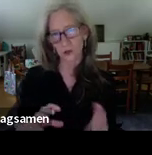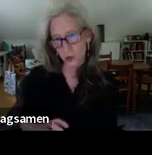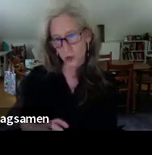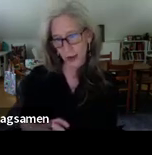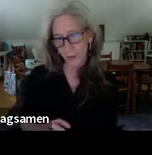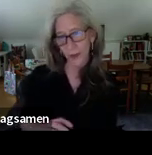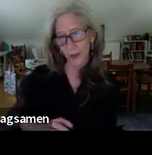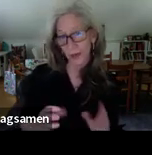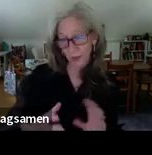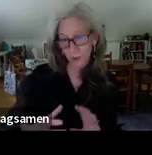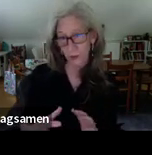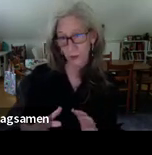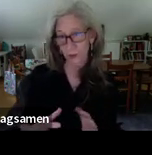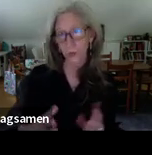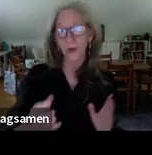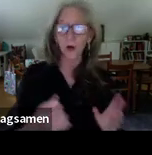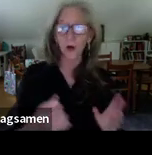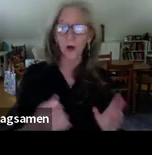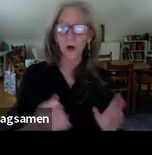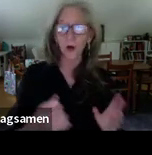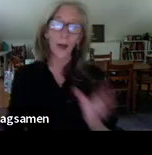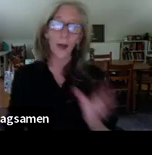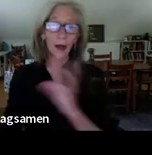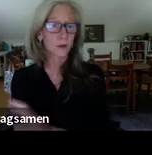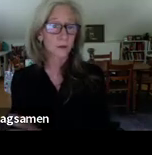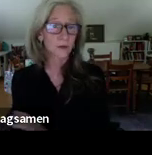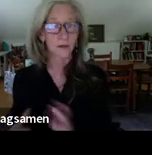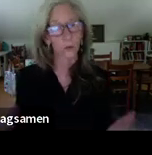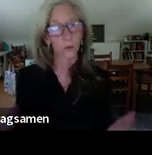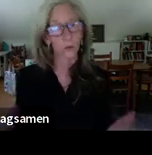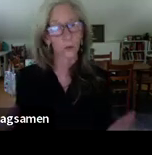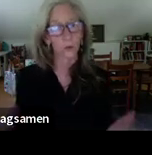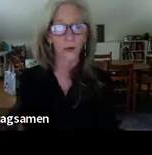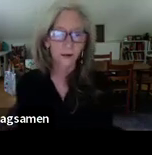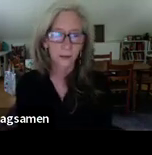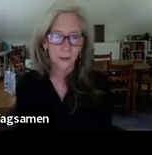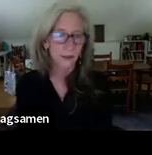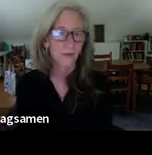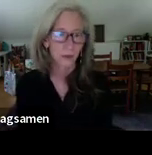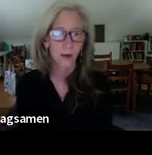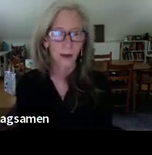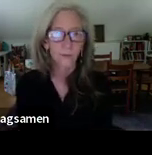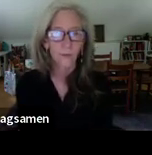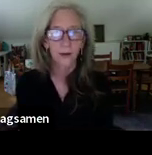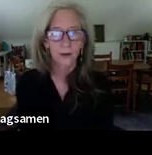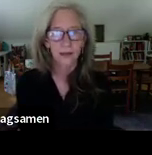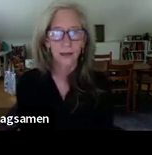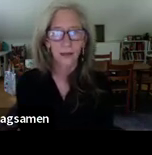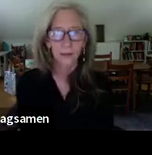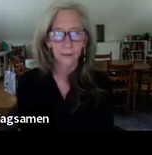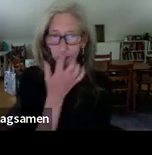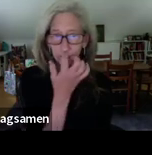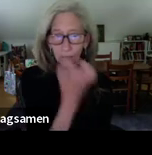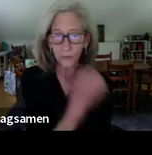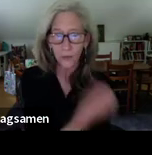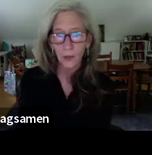and structure happen, and behavior occurs, but also how we can use this in the world in a very significant way.